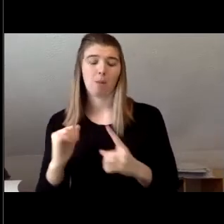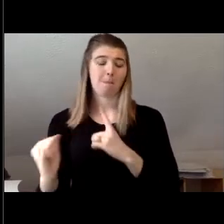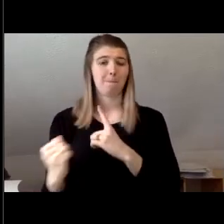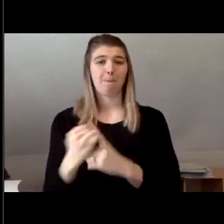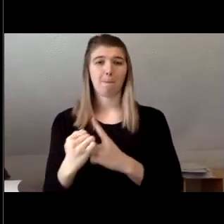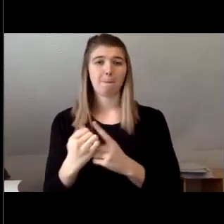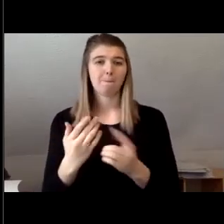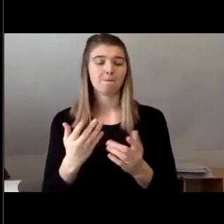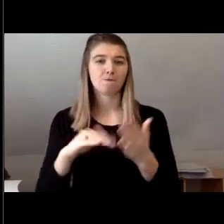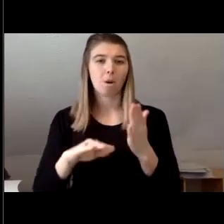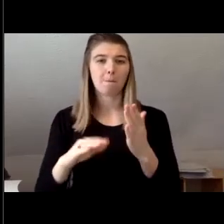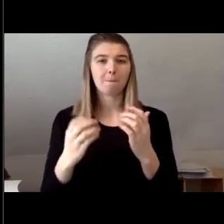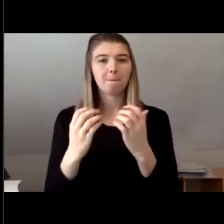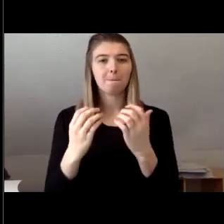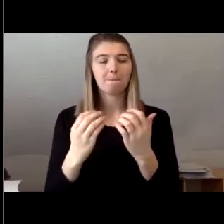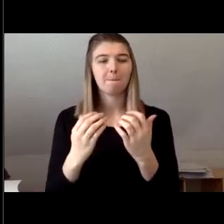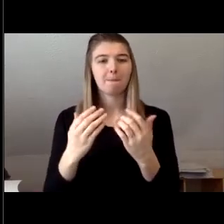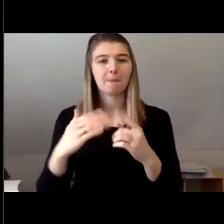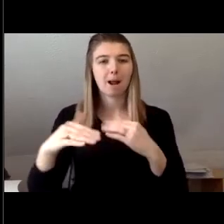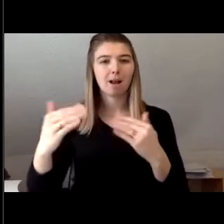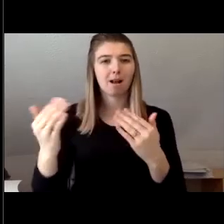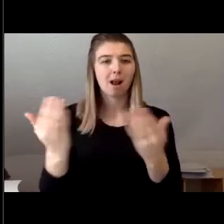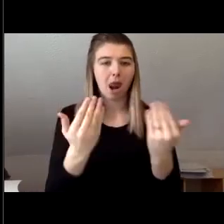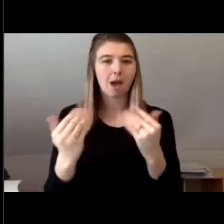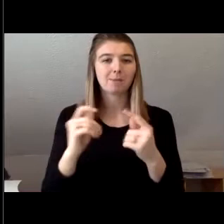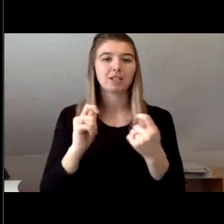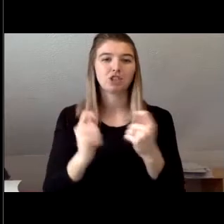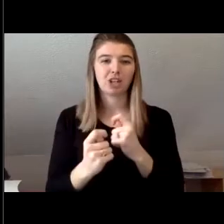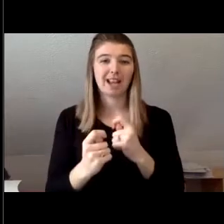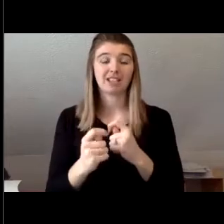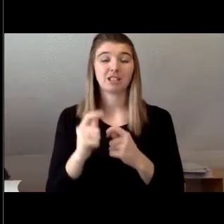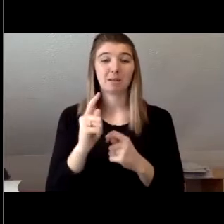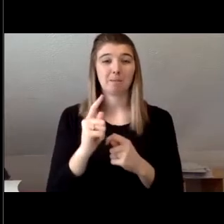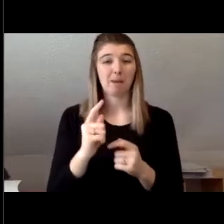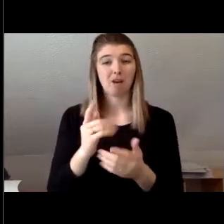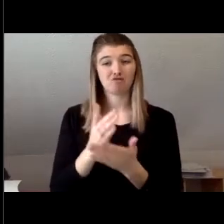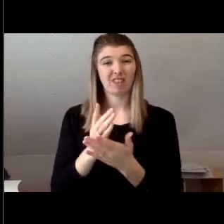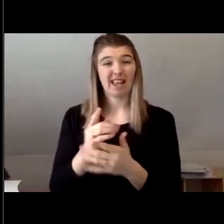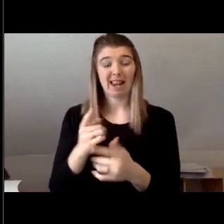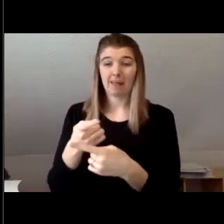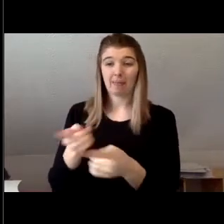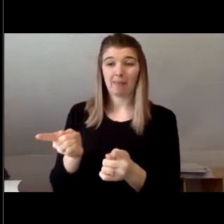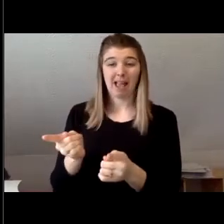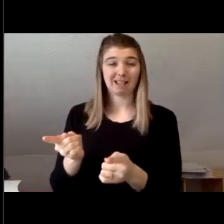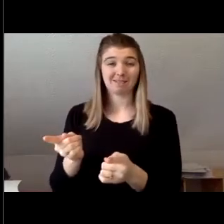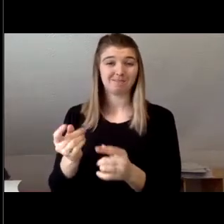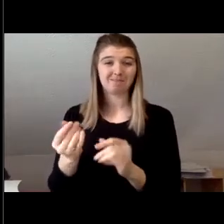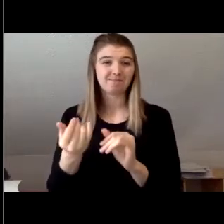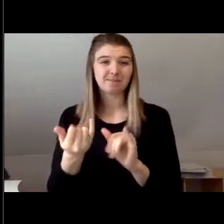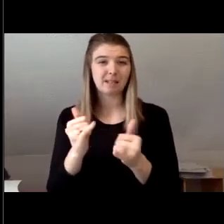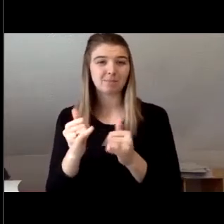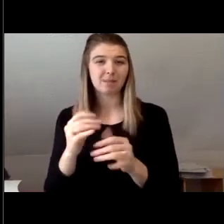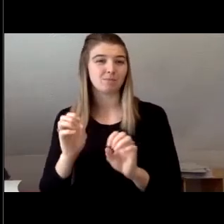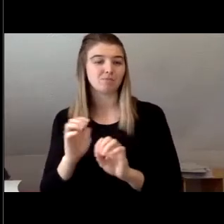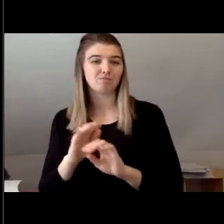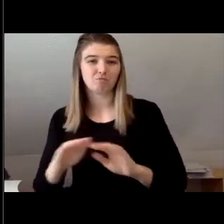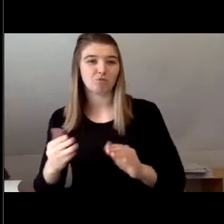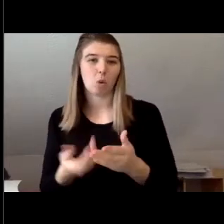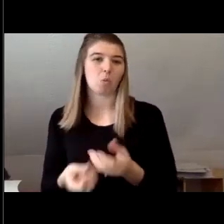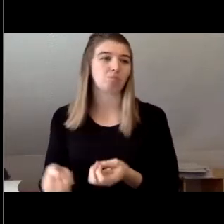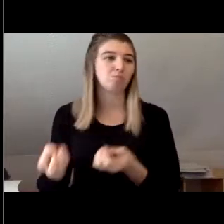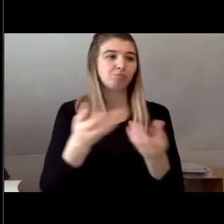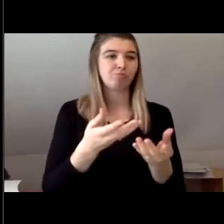not necessarily the countries that make the biggest contributions to the carbon budget. And I see your communities across